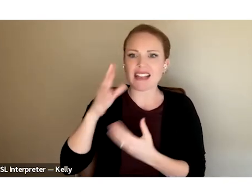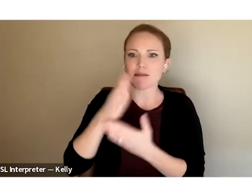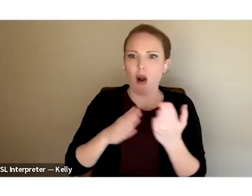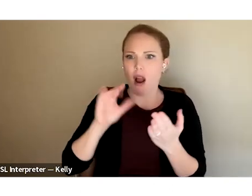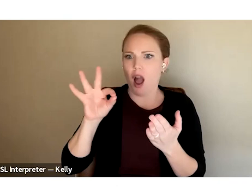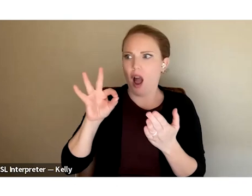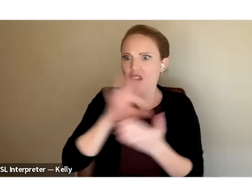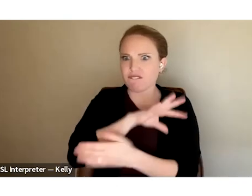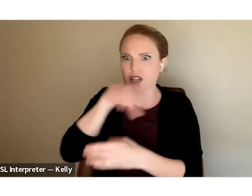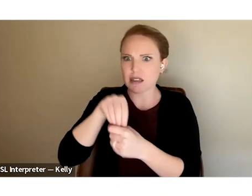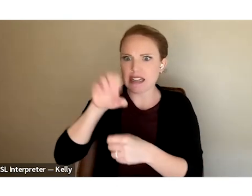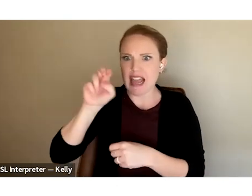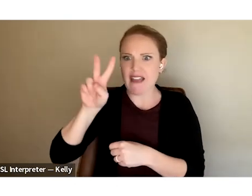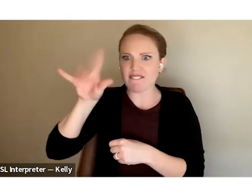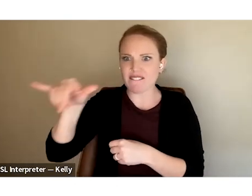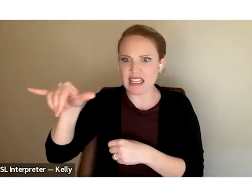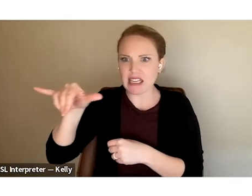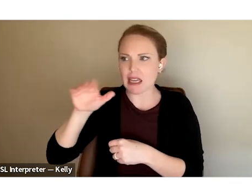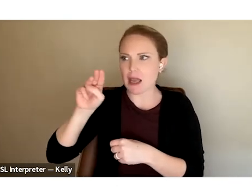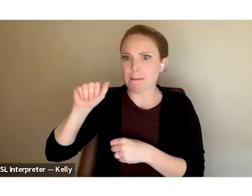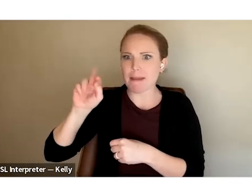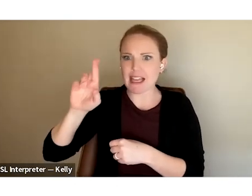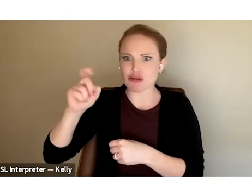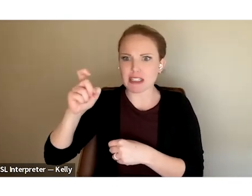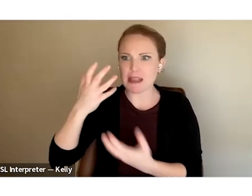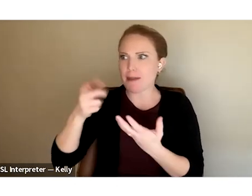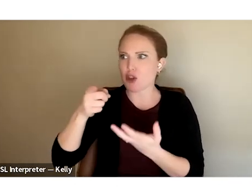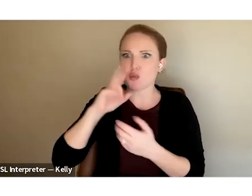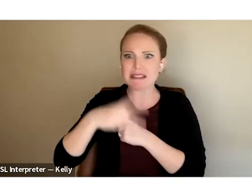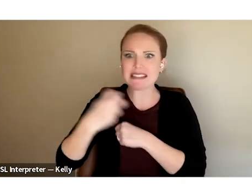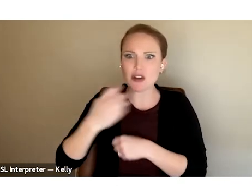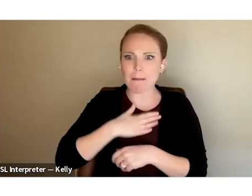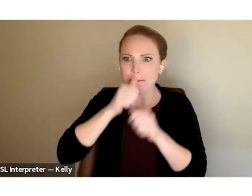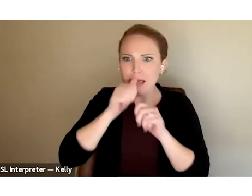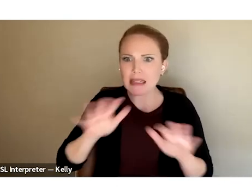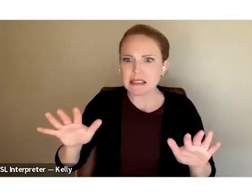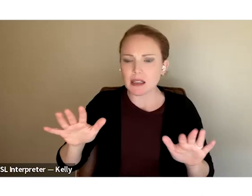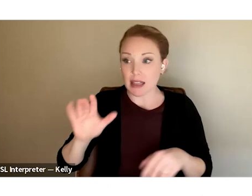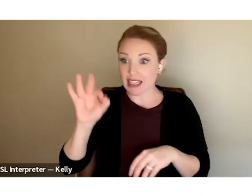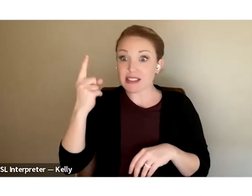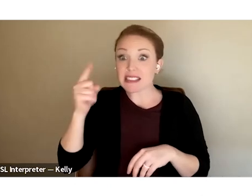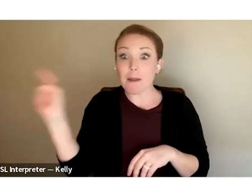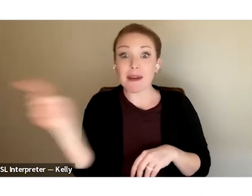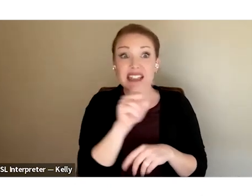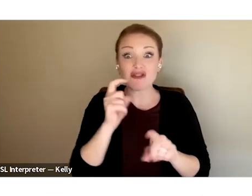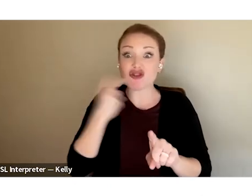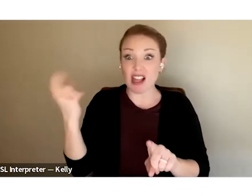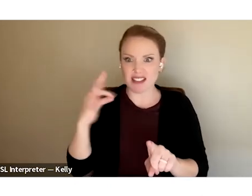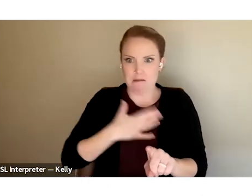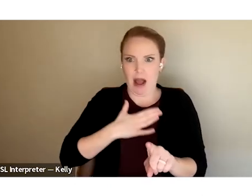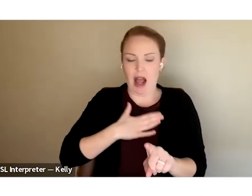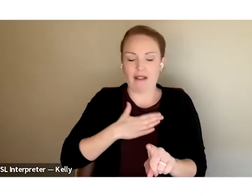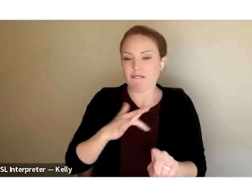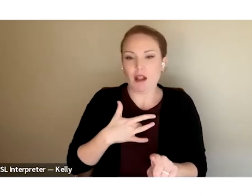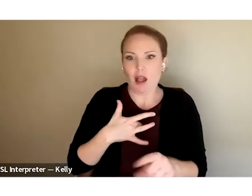matrix that could take away your blessings or could somehow puncture what is meant for you. So